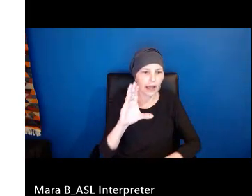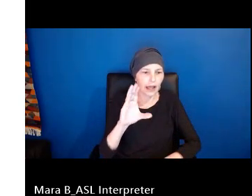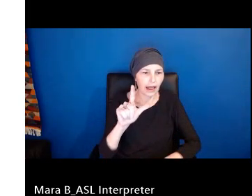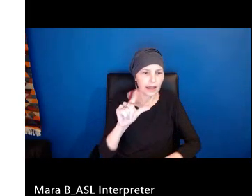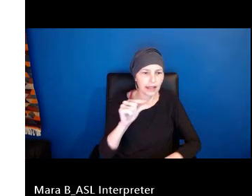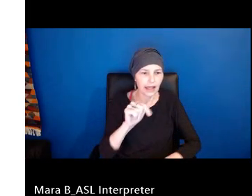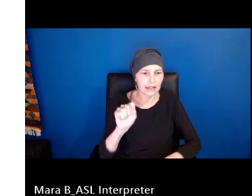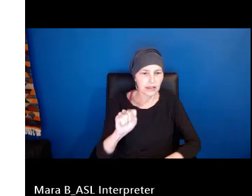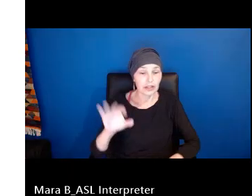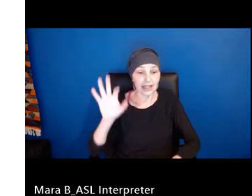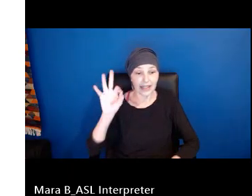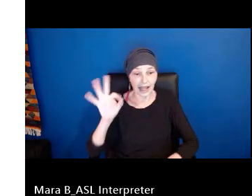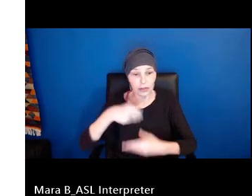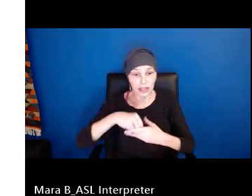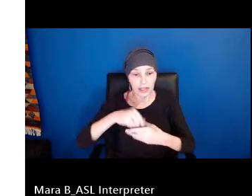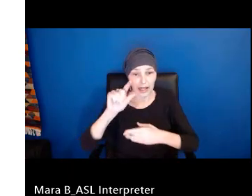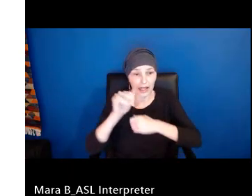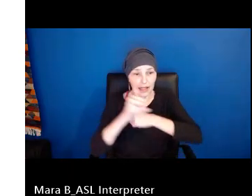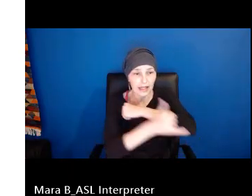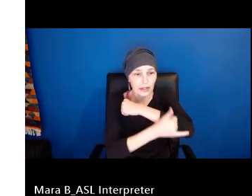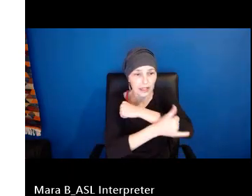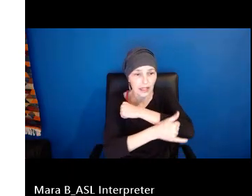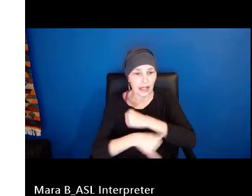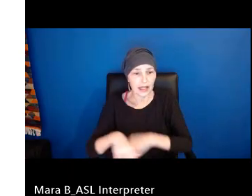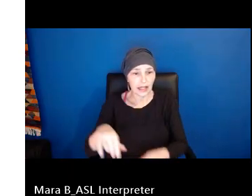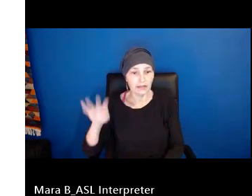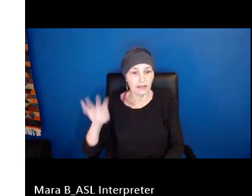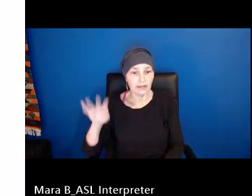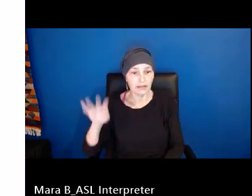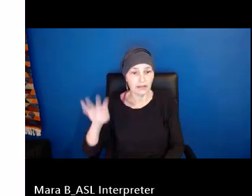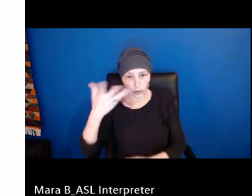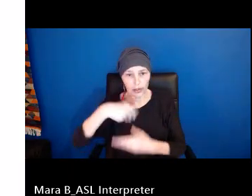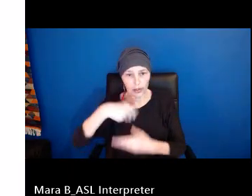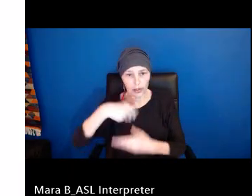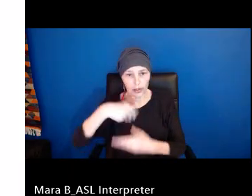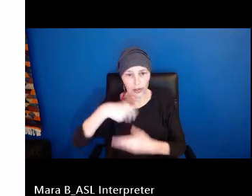County and 4 designated in Santa Barbara County.